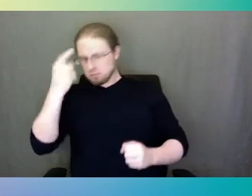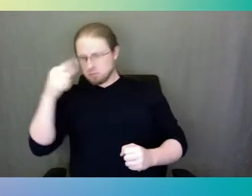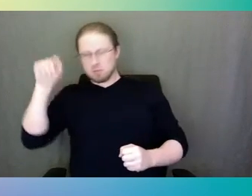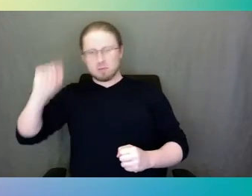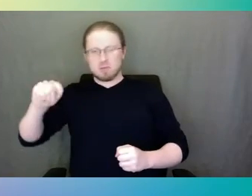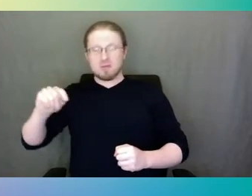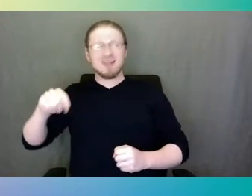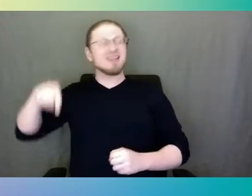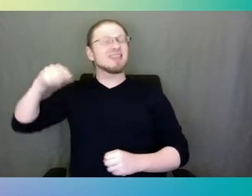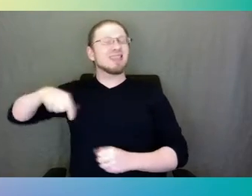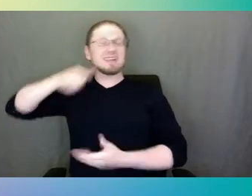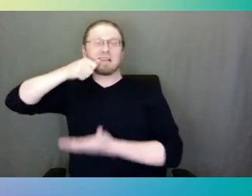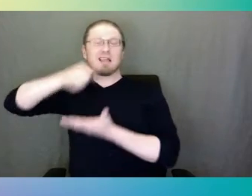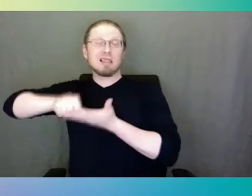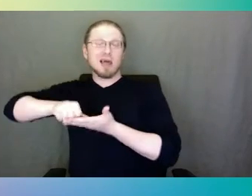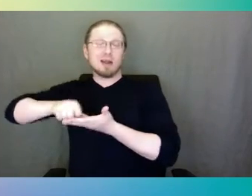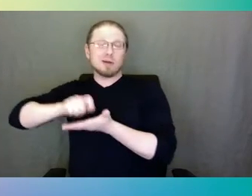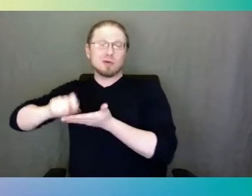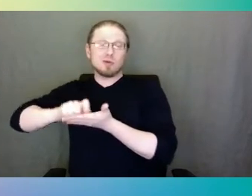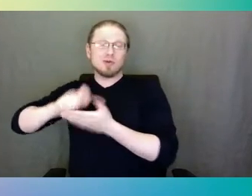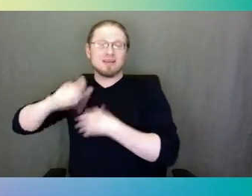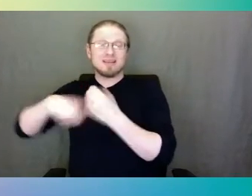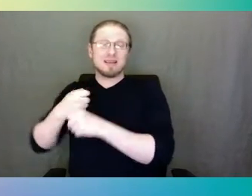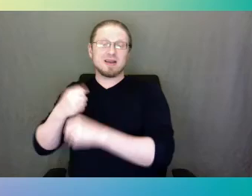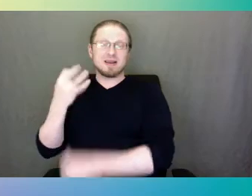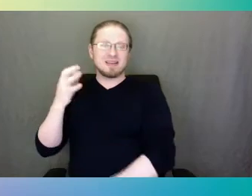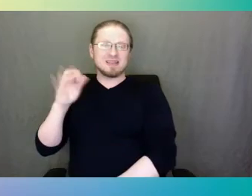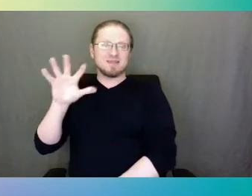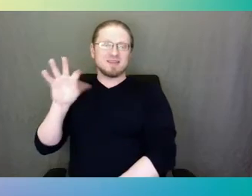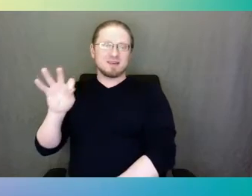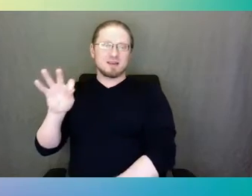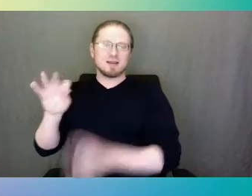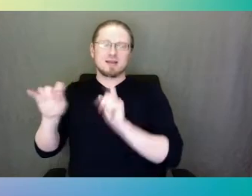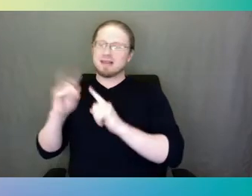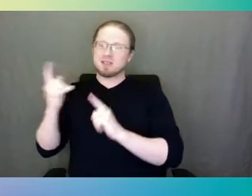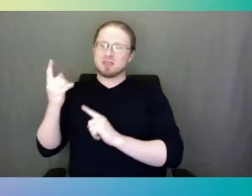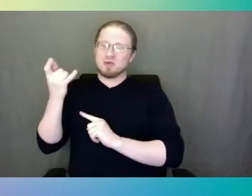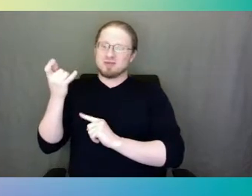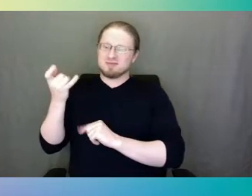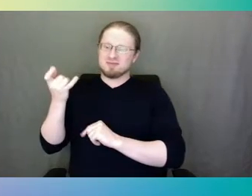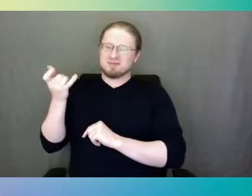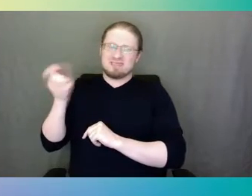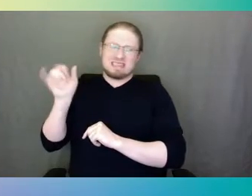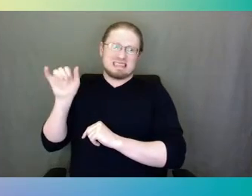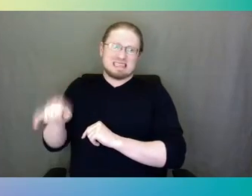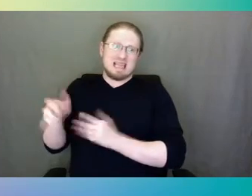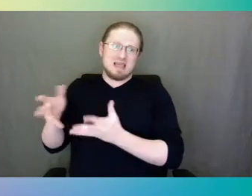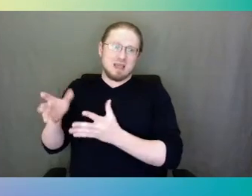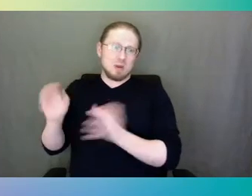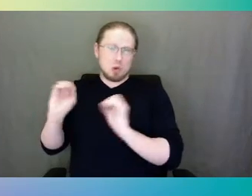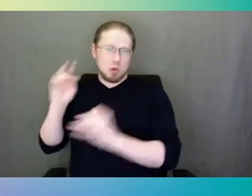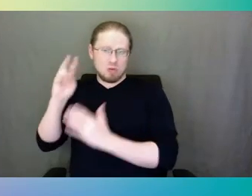written in 1959, they just sort of sat there with no impact. And I'll explain,